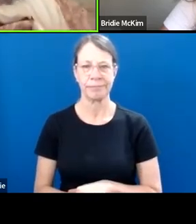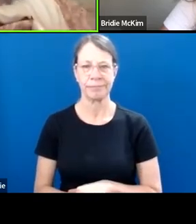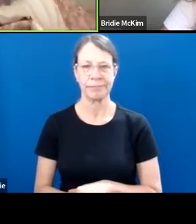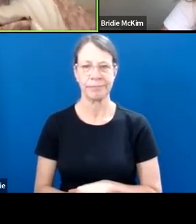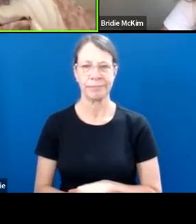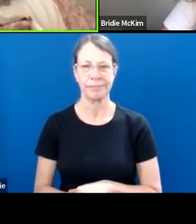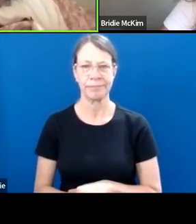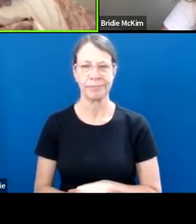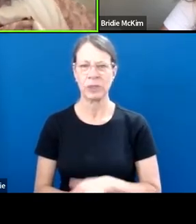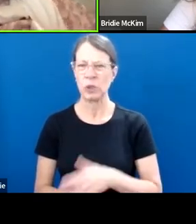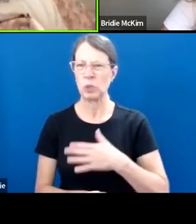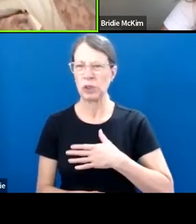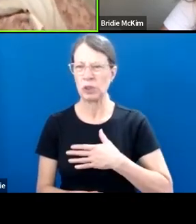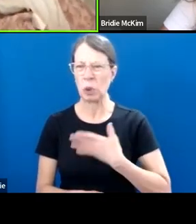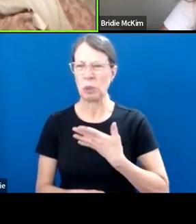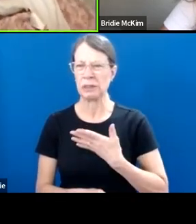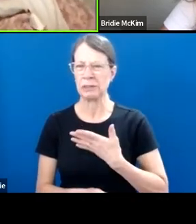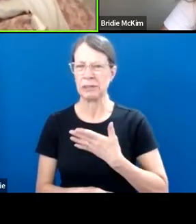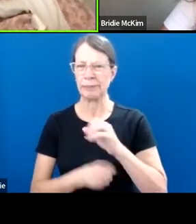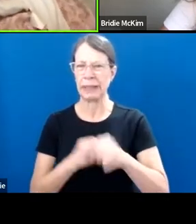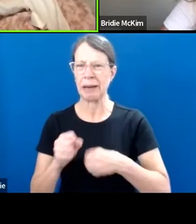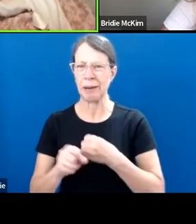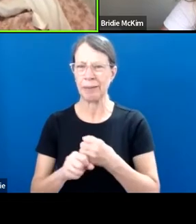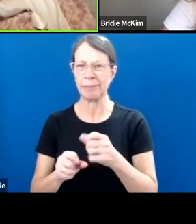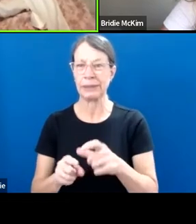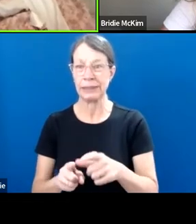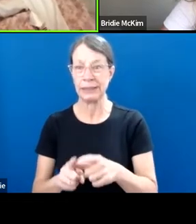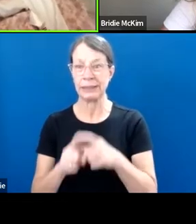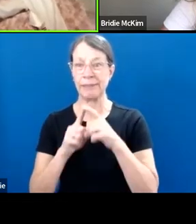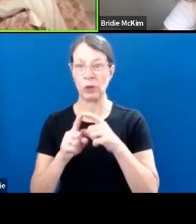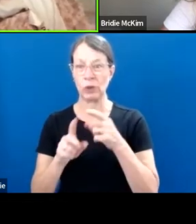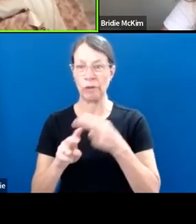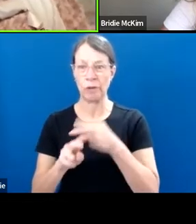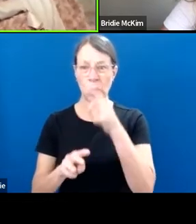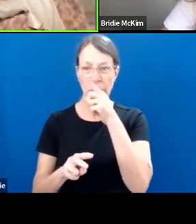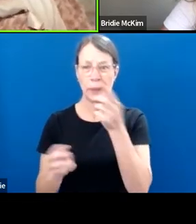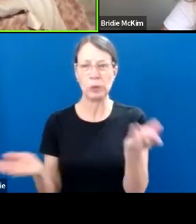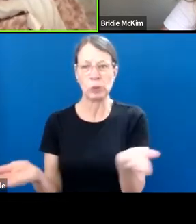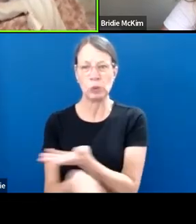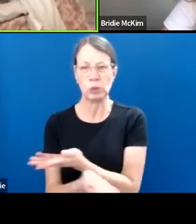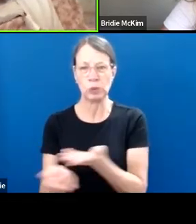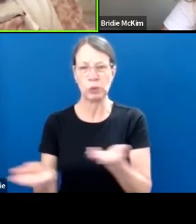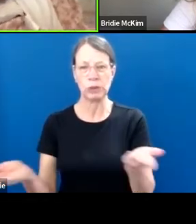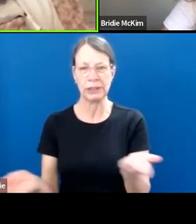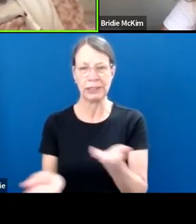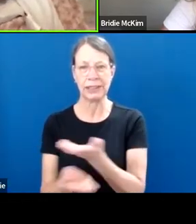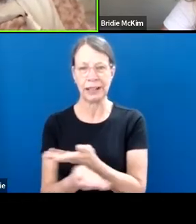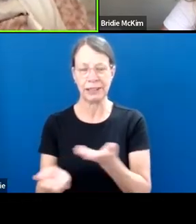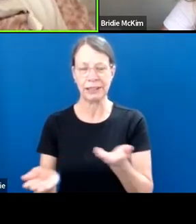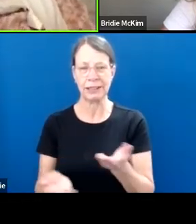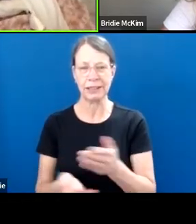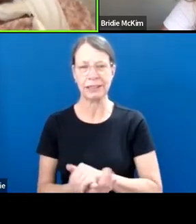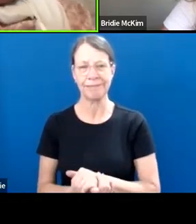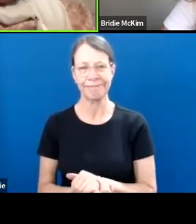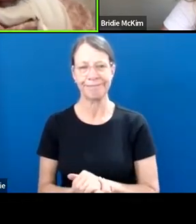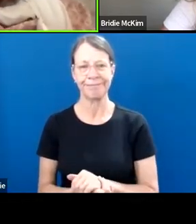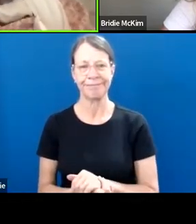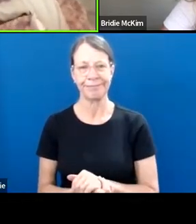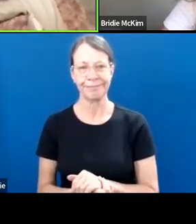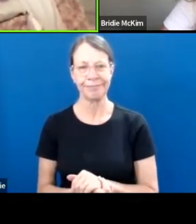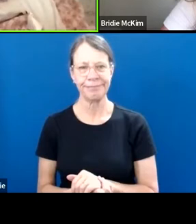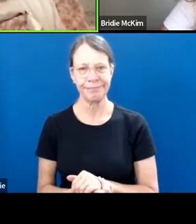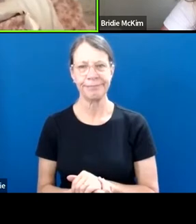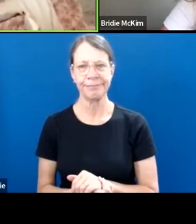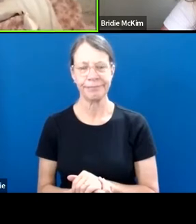difficult, as I say, for people to have those discussions. Because if we go, you know, there is